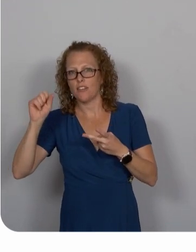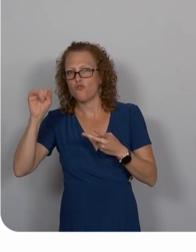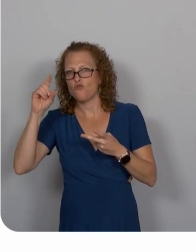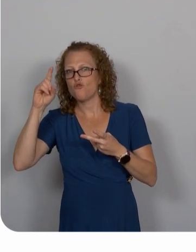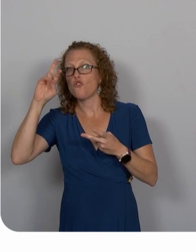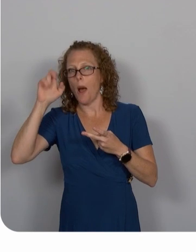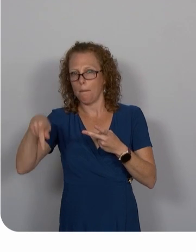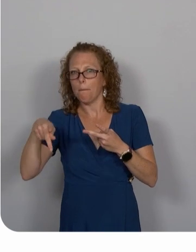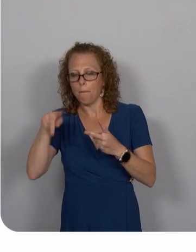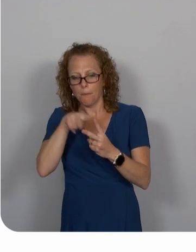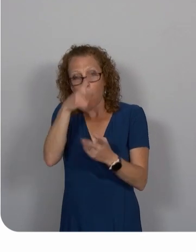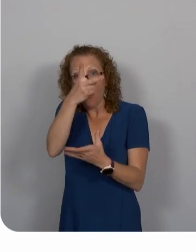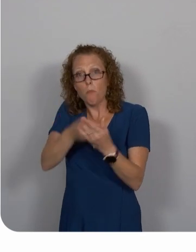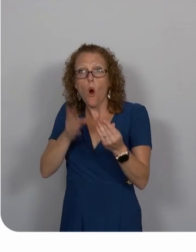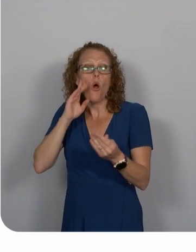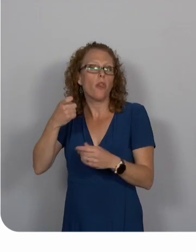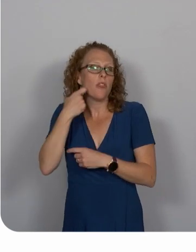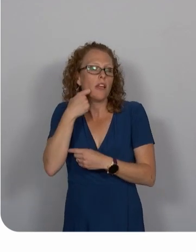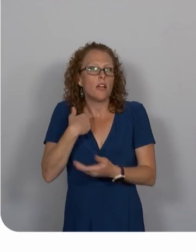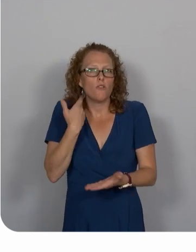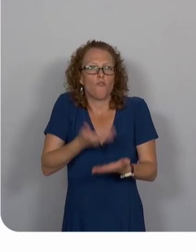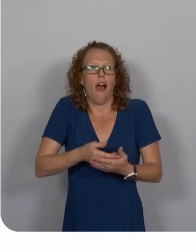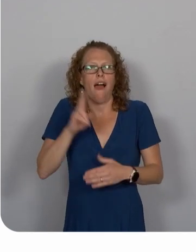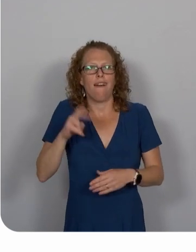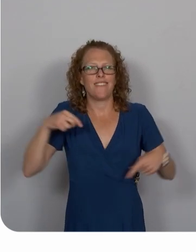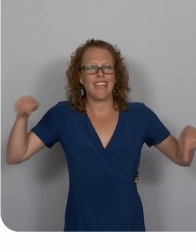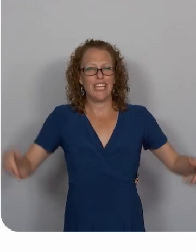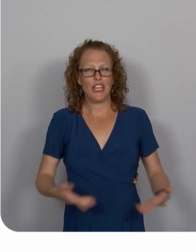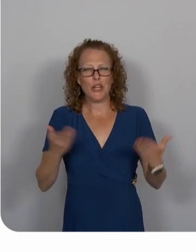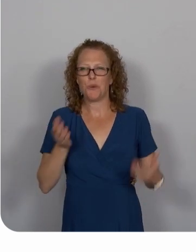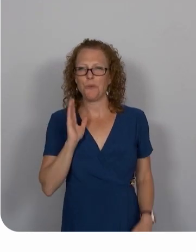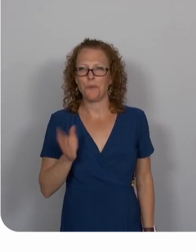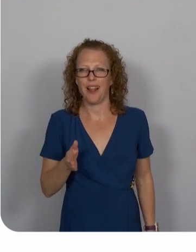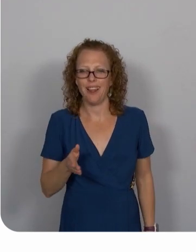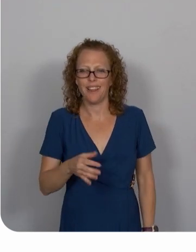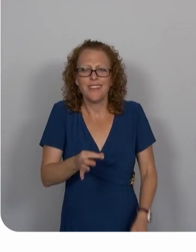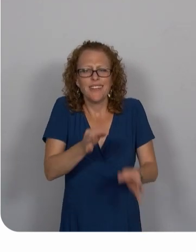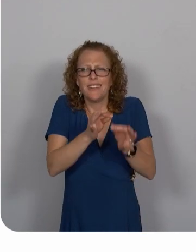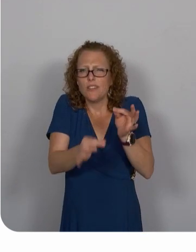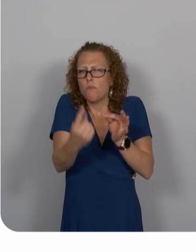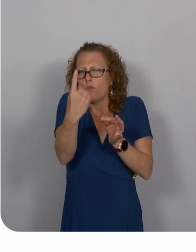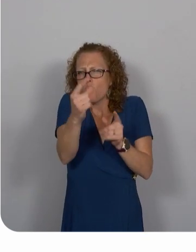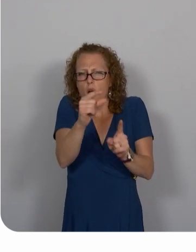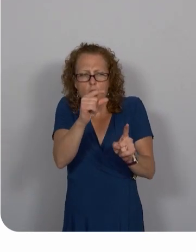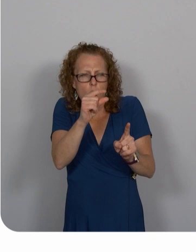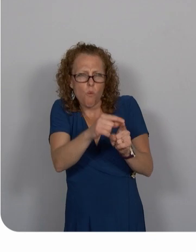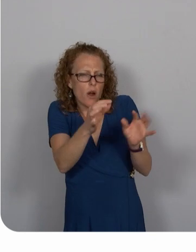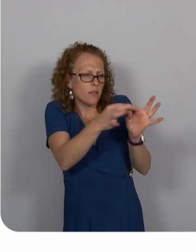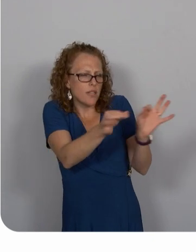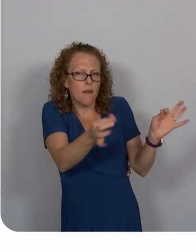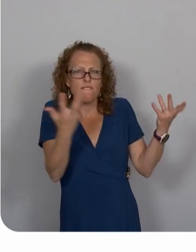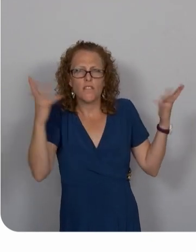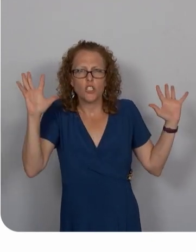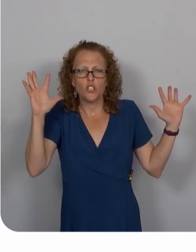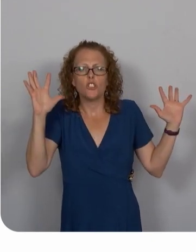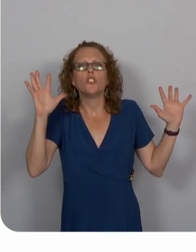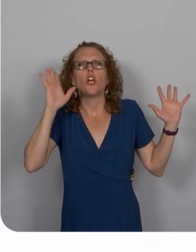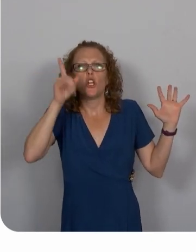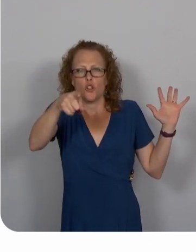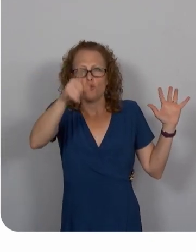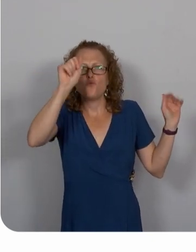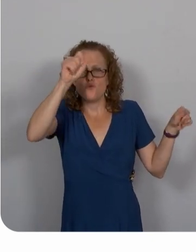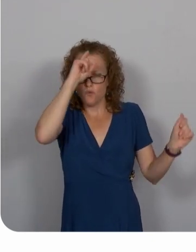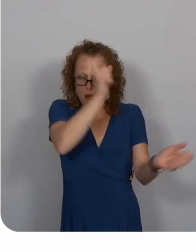new dimension of visual flair to your photos. By just saying a simple word or phrase, you can now